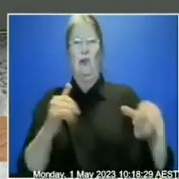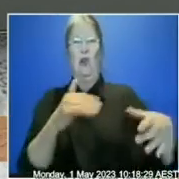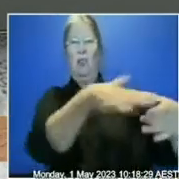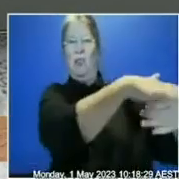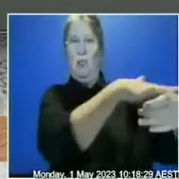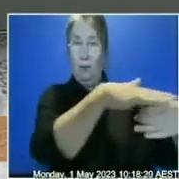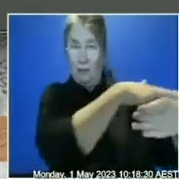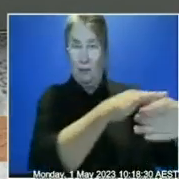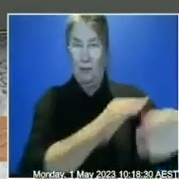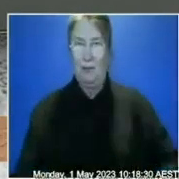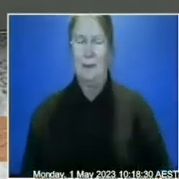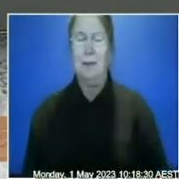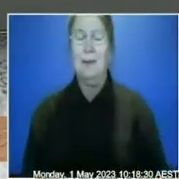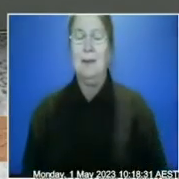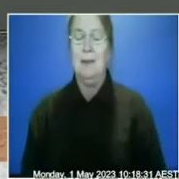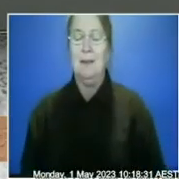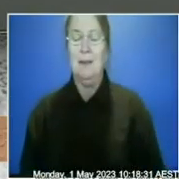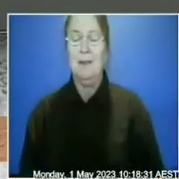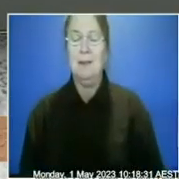and alcohol issues.